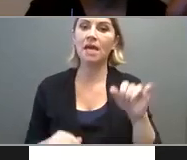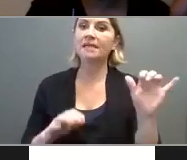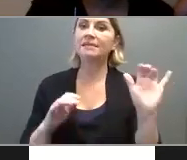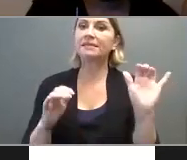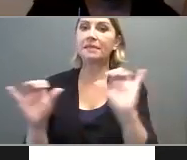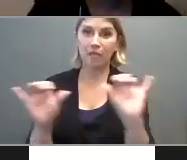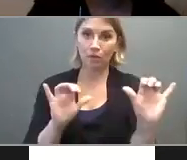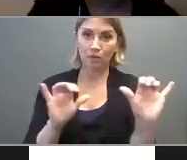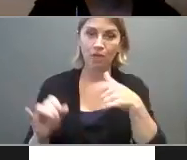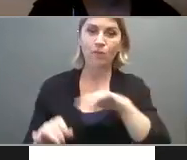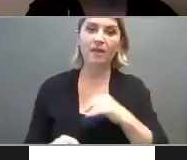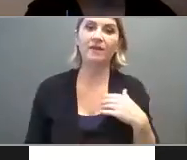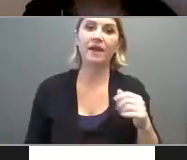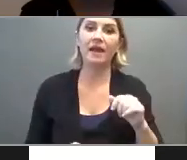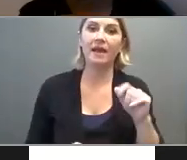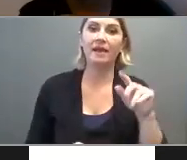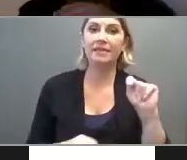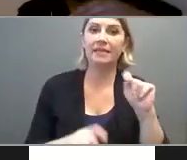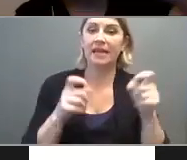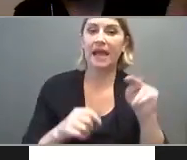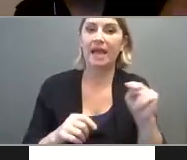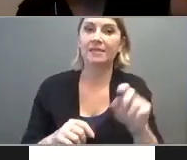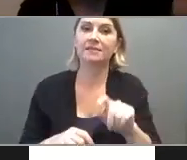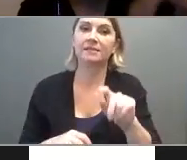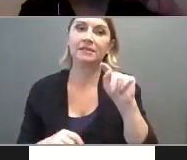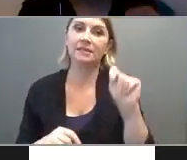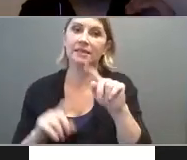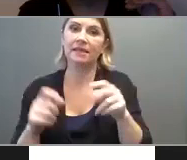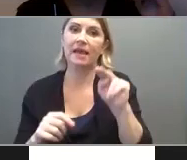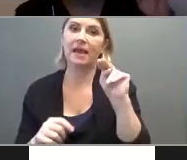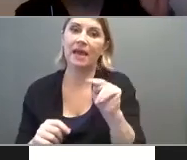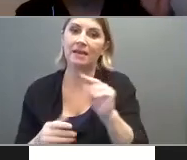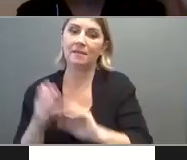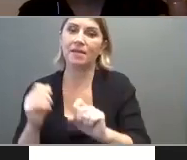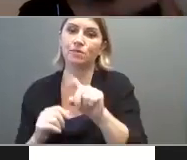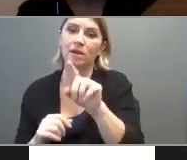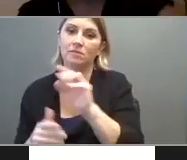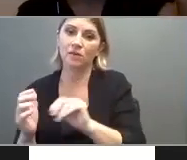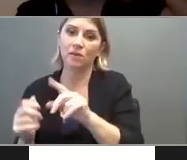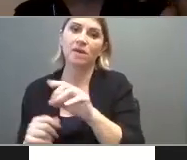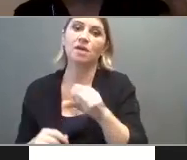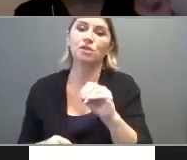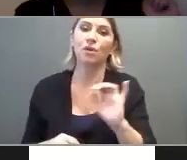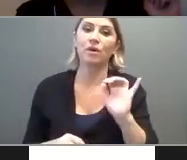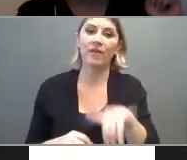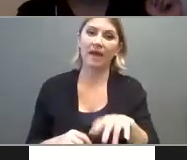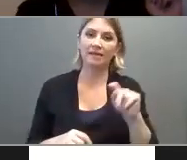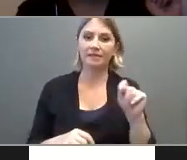also have Tn equals to Tn minus 1 plus 1. We can again iterate through this particular thing, Tn minus 1, Tn